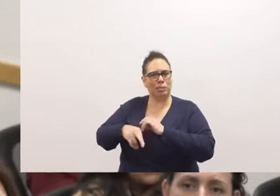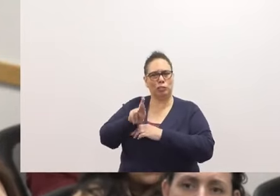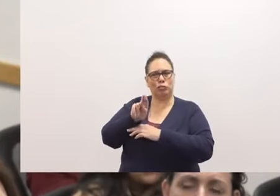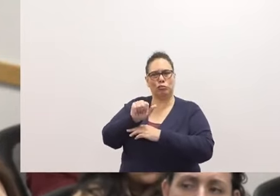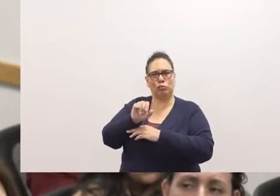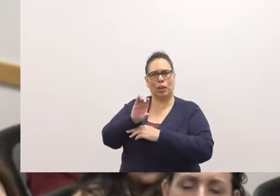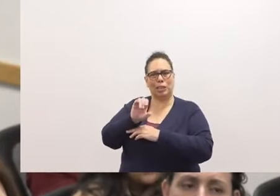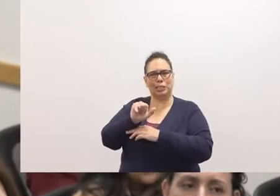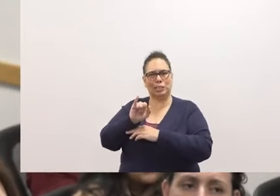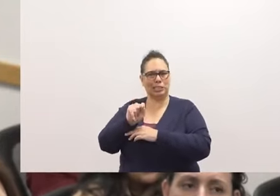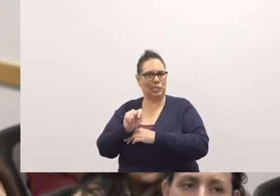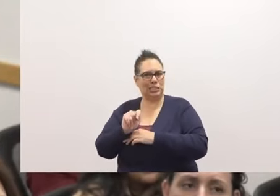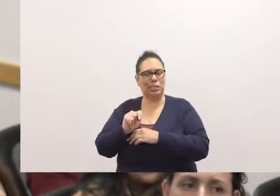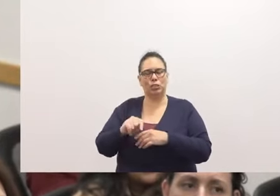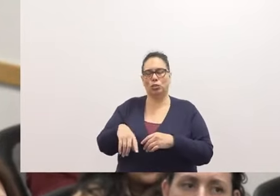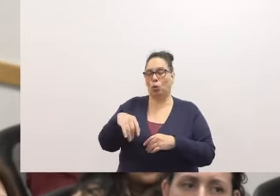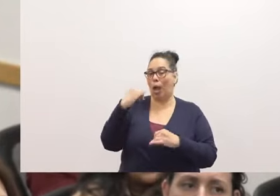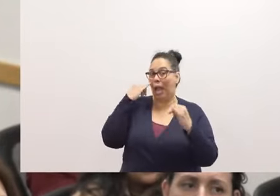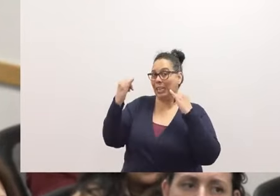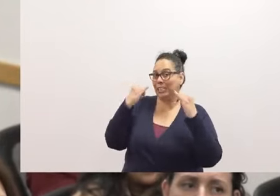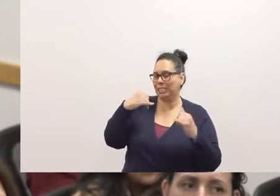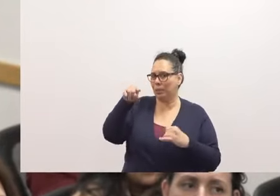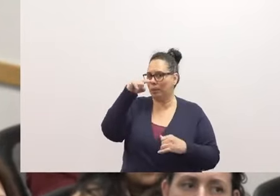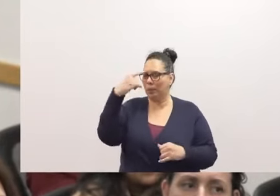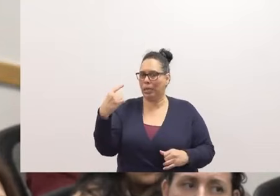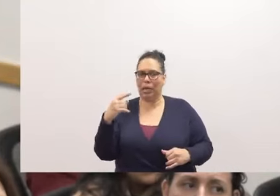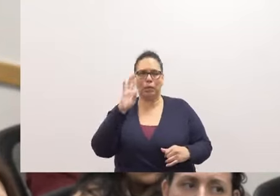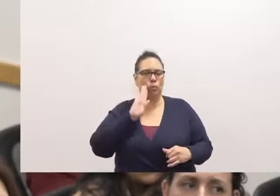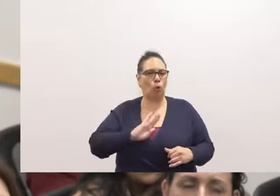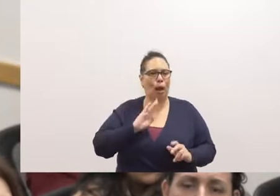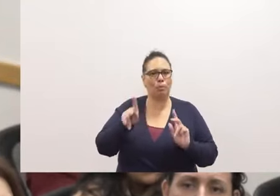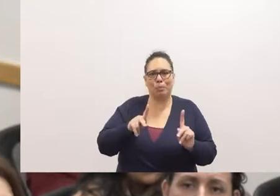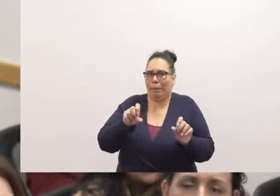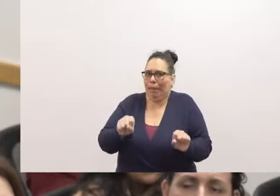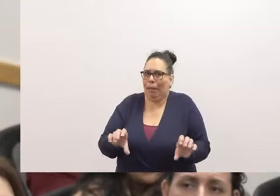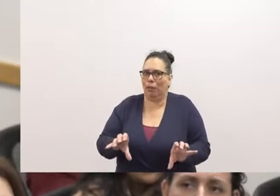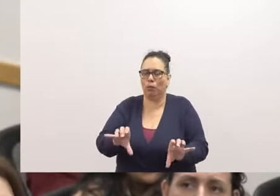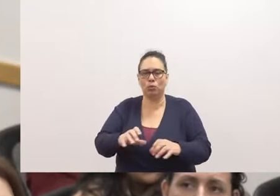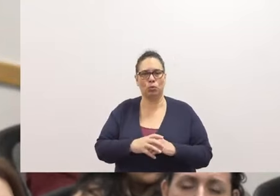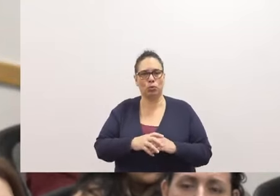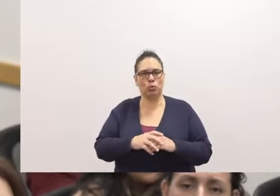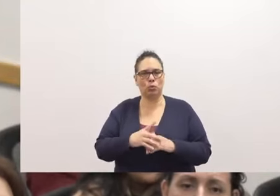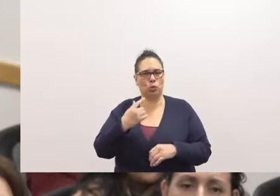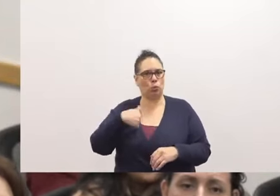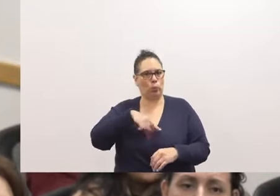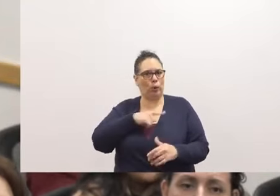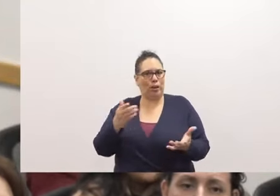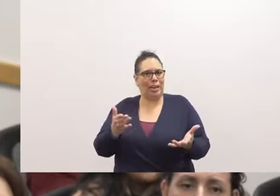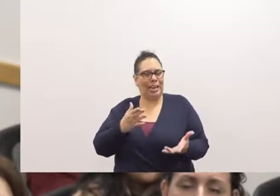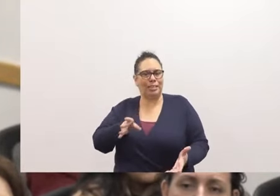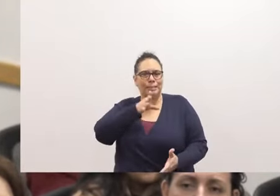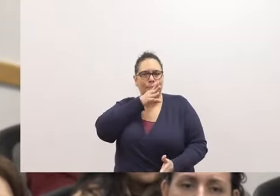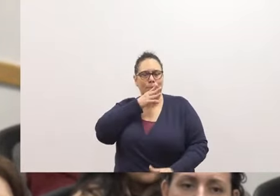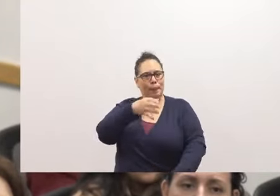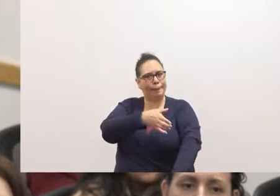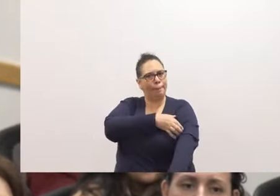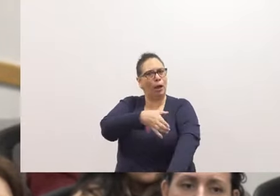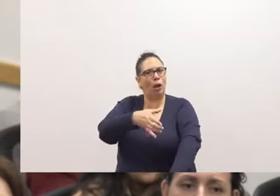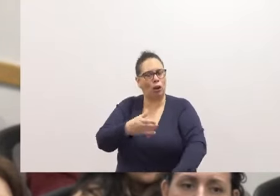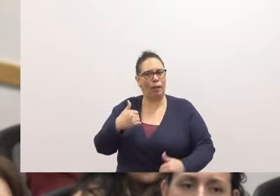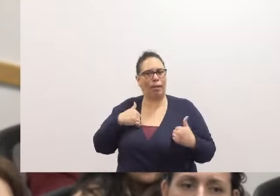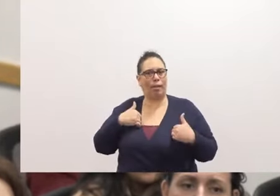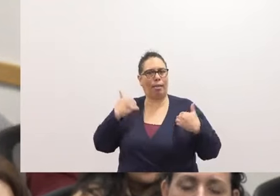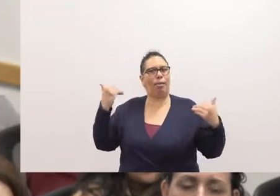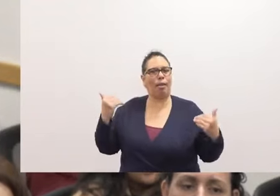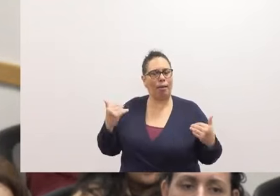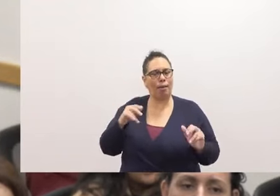of ideas around what Black and Brown people are capable of. And so we're just here to really just speak to the power of our young folks, the